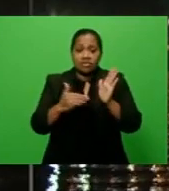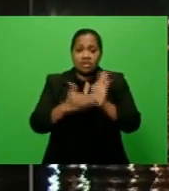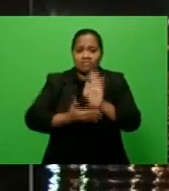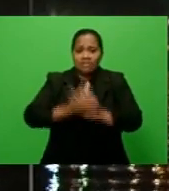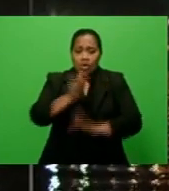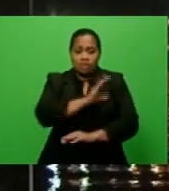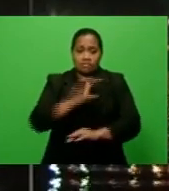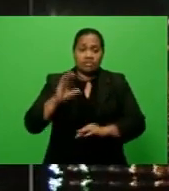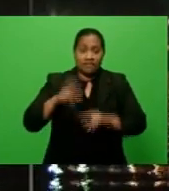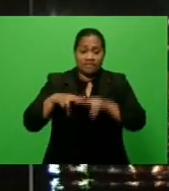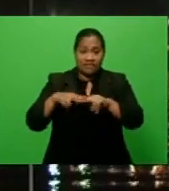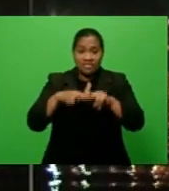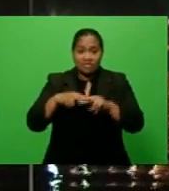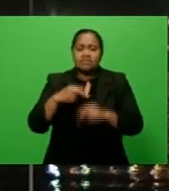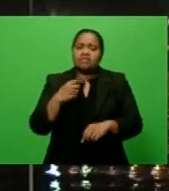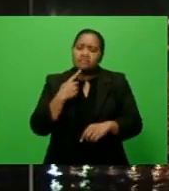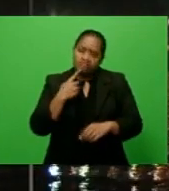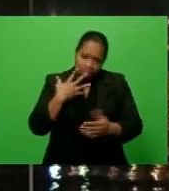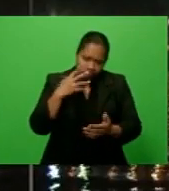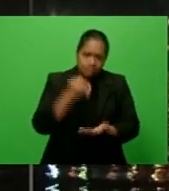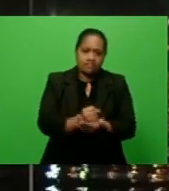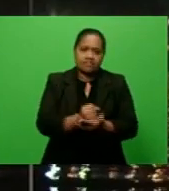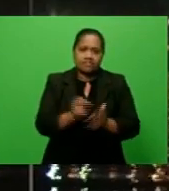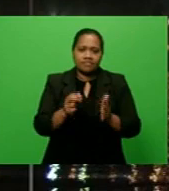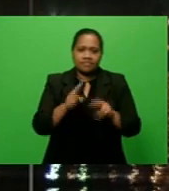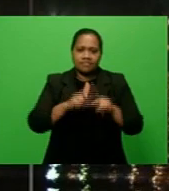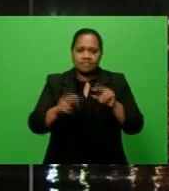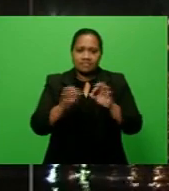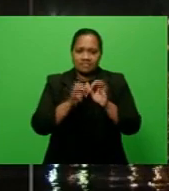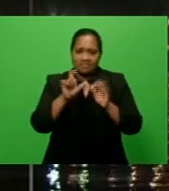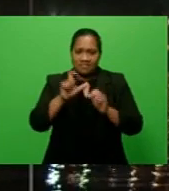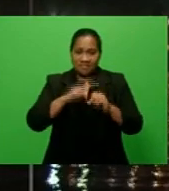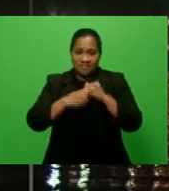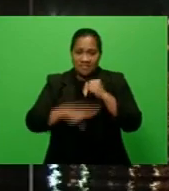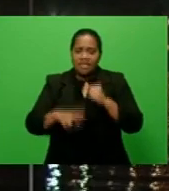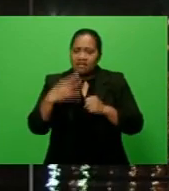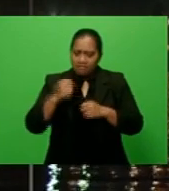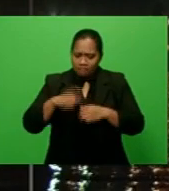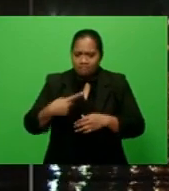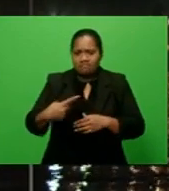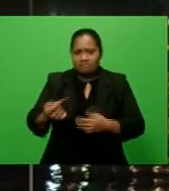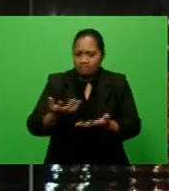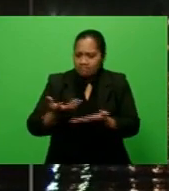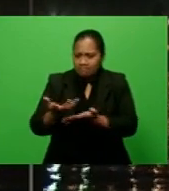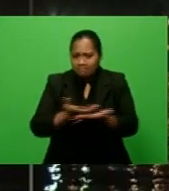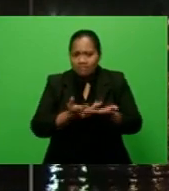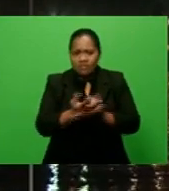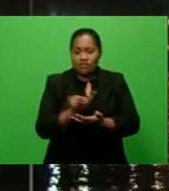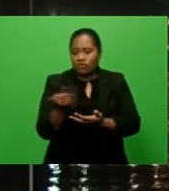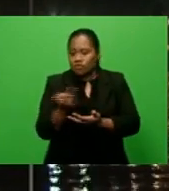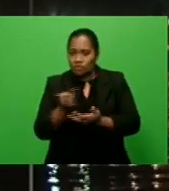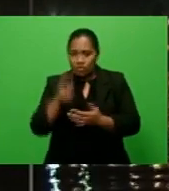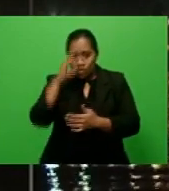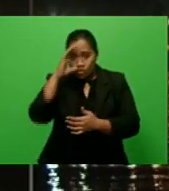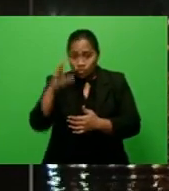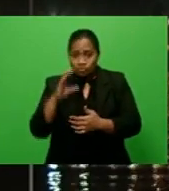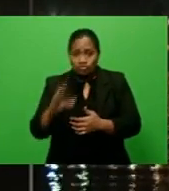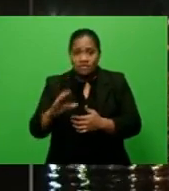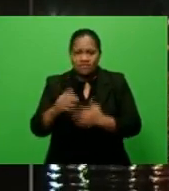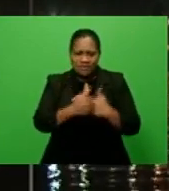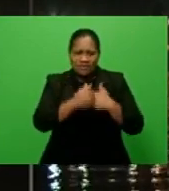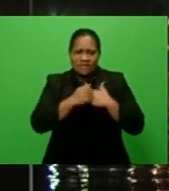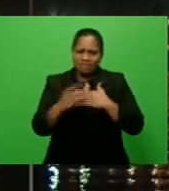confirmed to FBC News that there are ongoing discussions between the two countries regarding the safe return of Fijian nationals